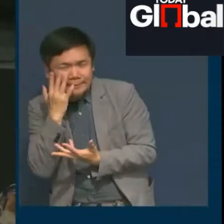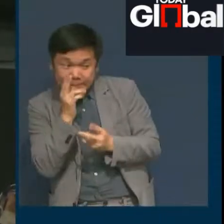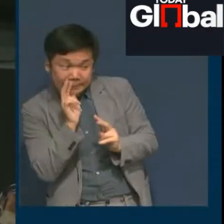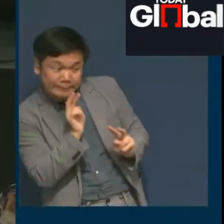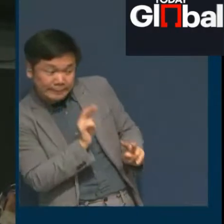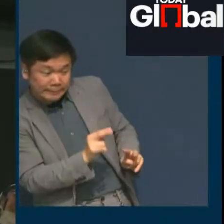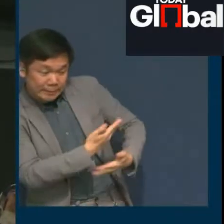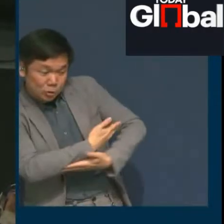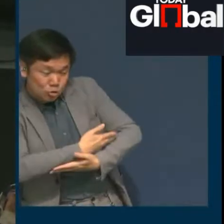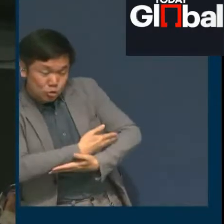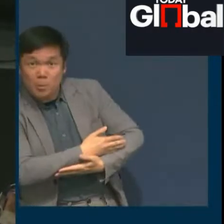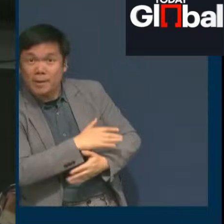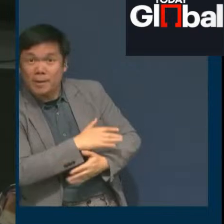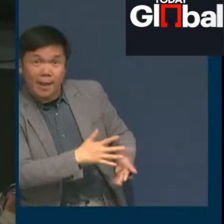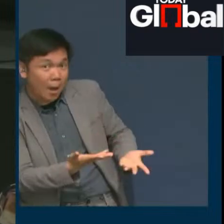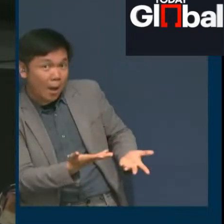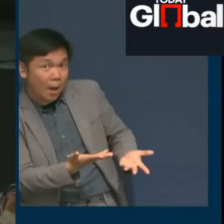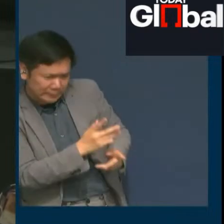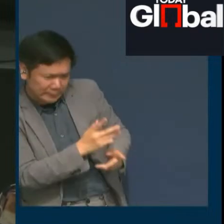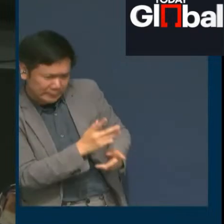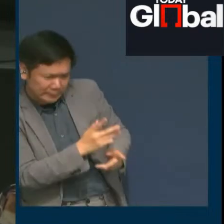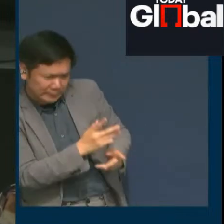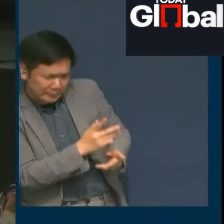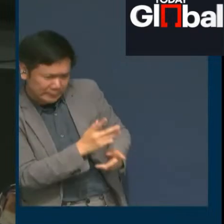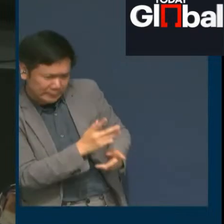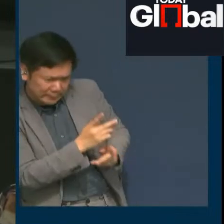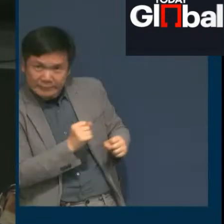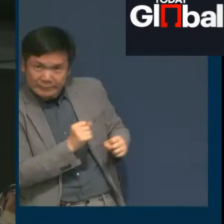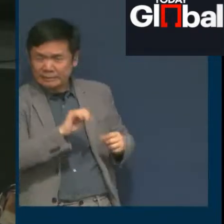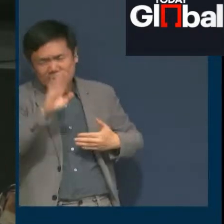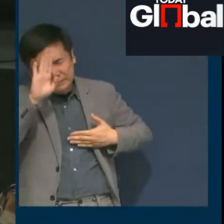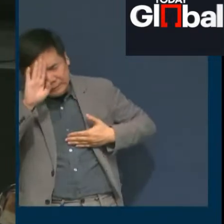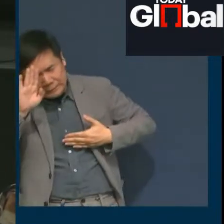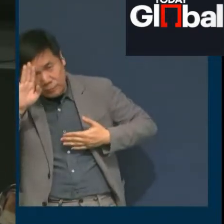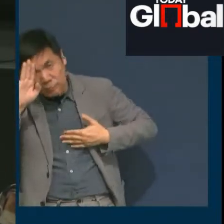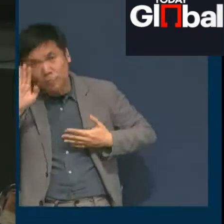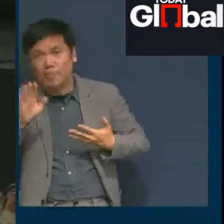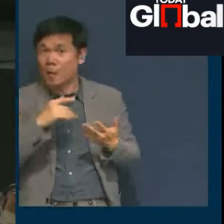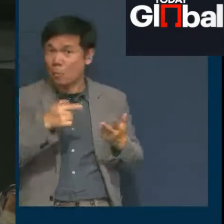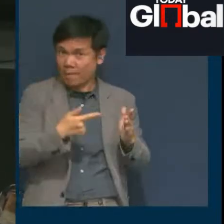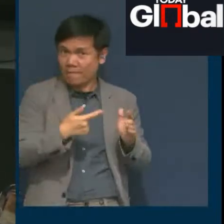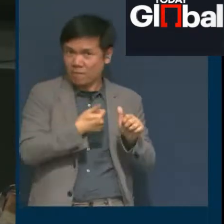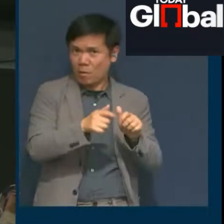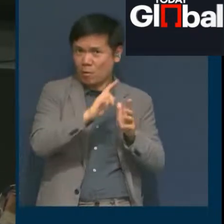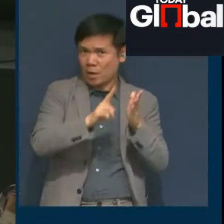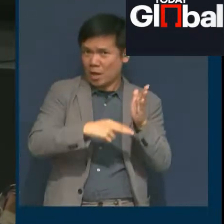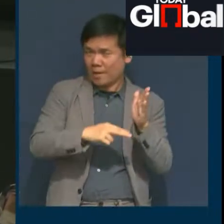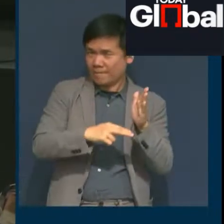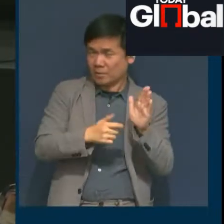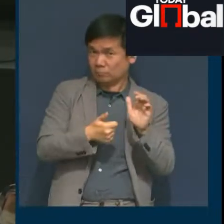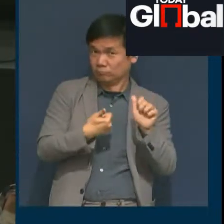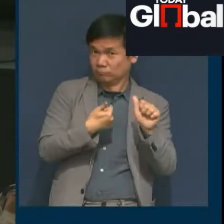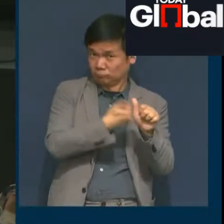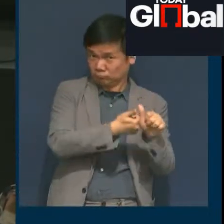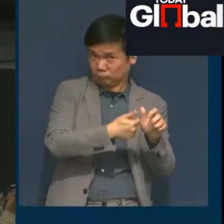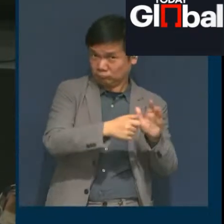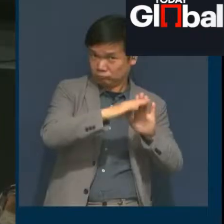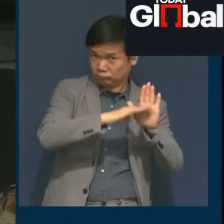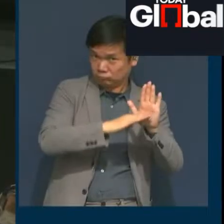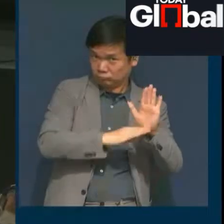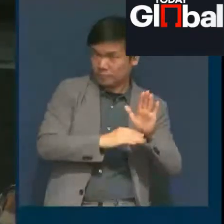and that contribute to the proper implementation of the convention. Now, do children